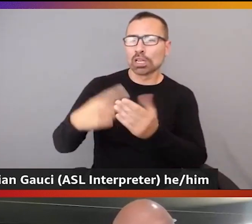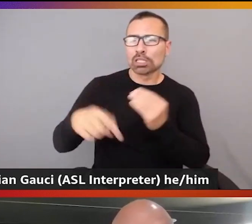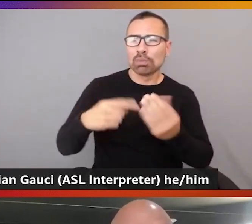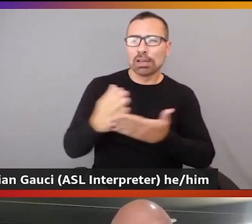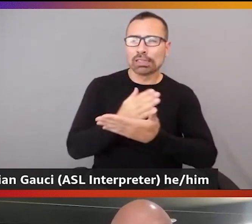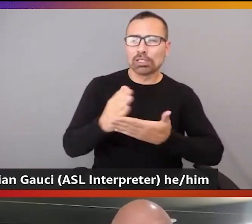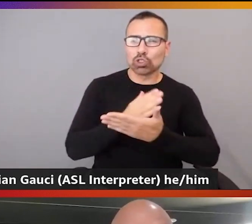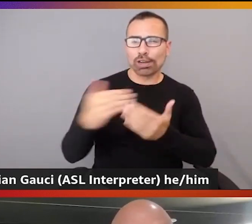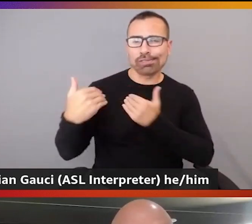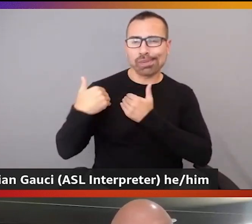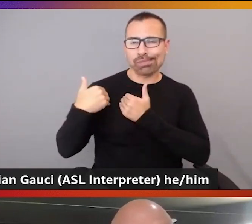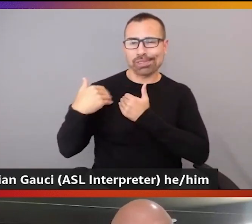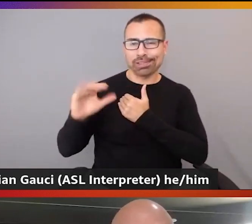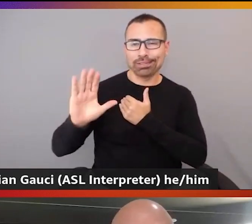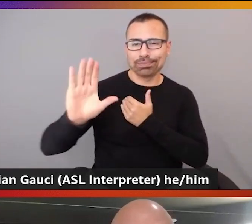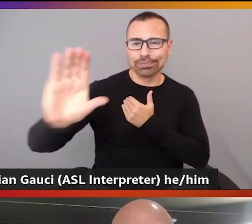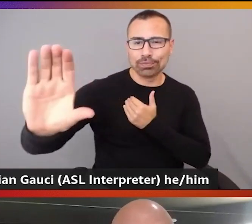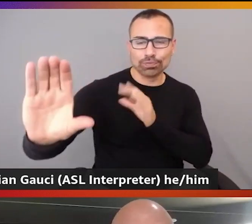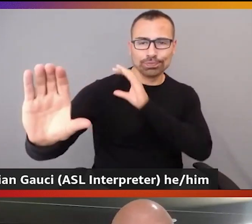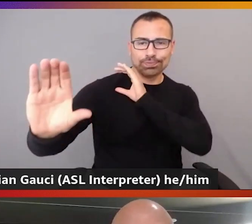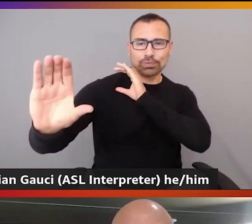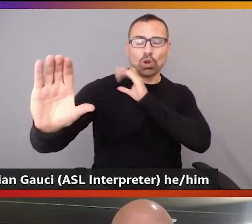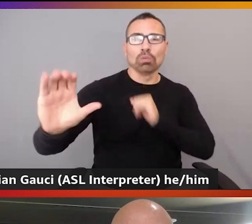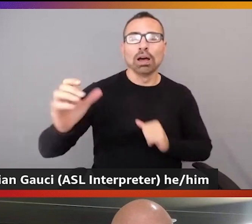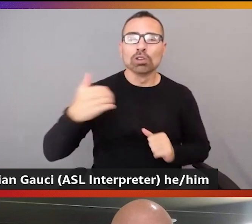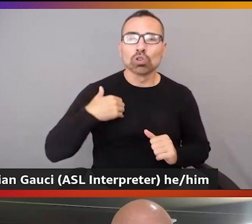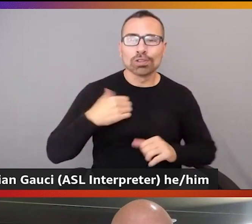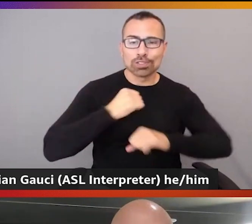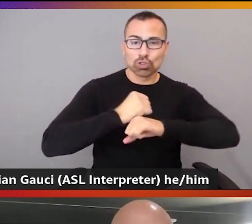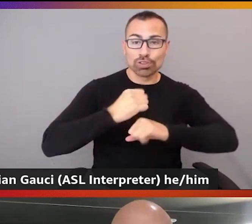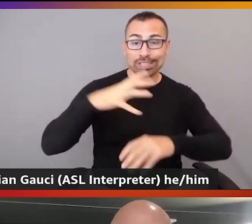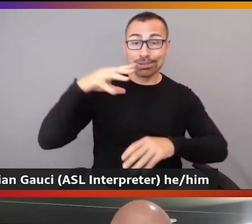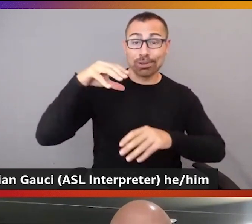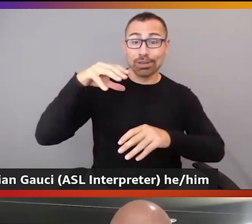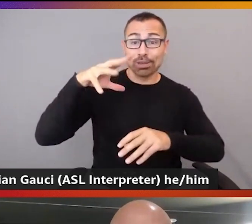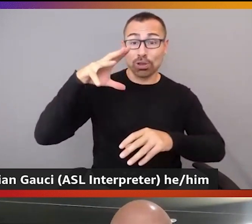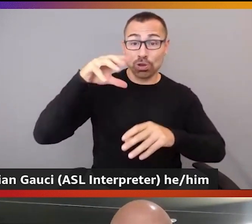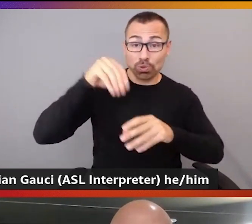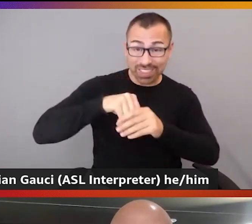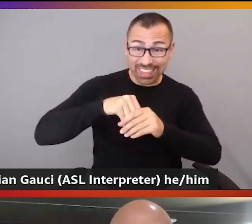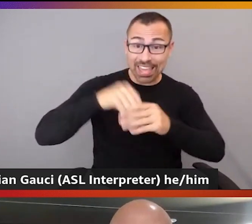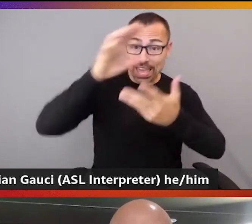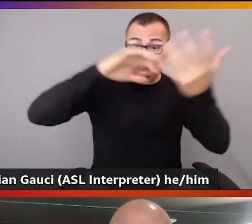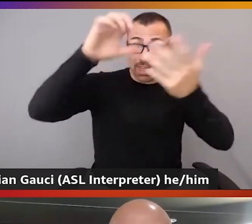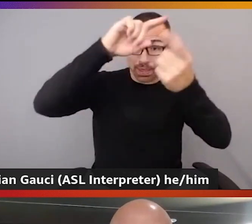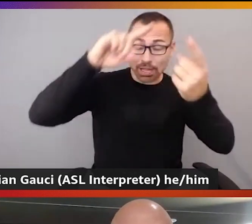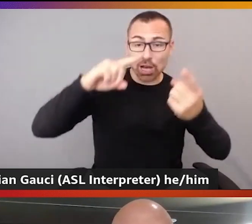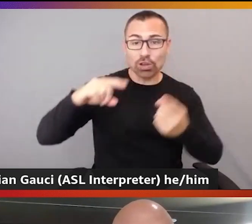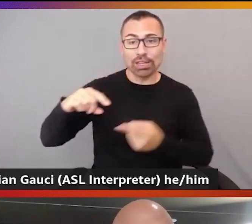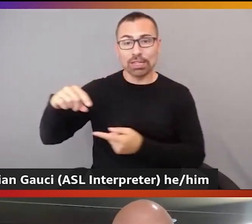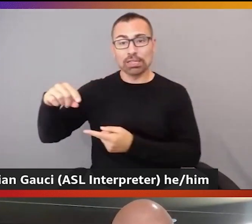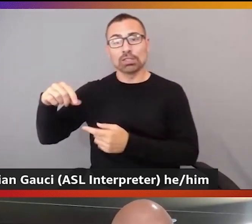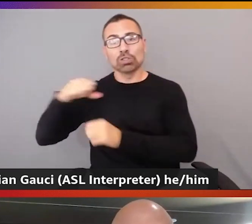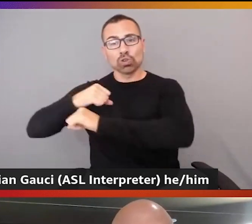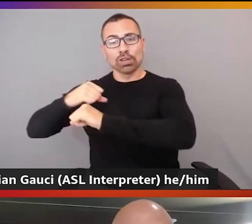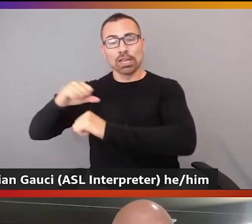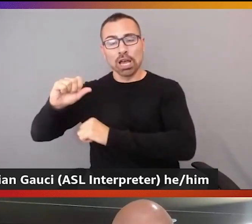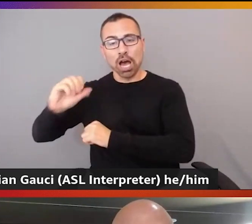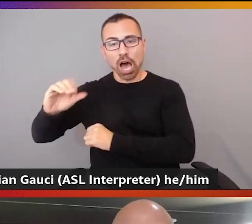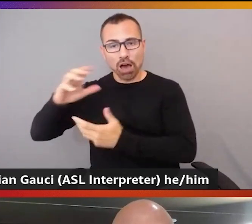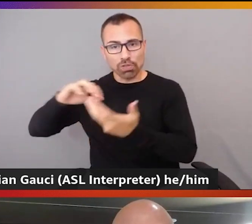between security of the cloud and security in the cloud with managed services, that line moves and makes it a little bit easier, a little